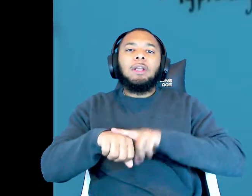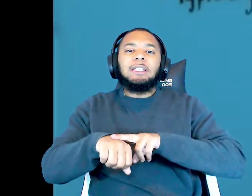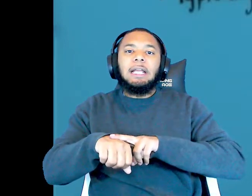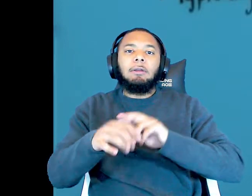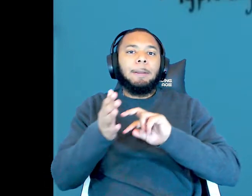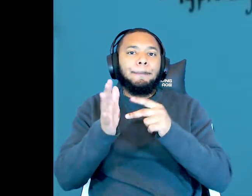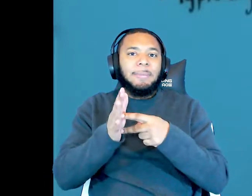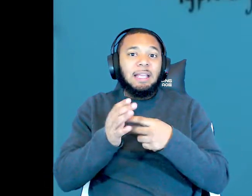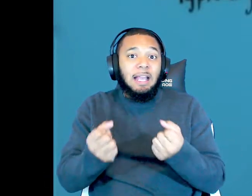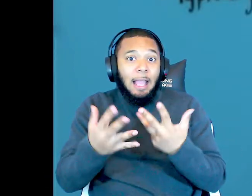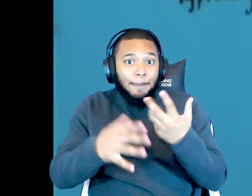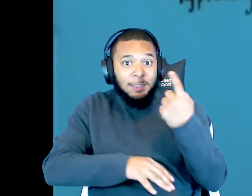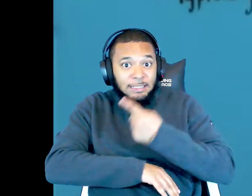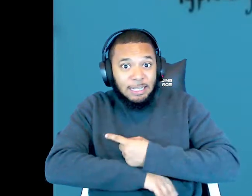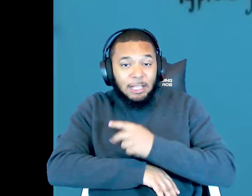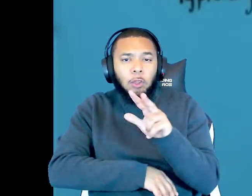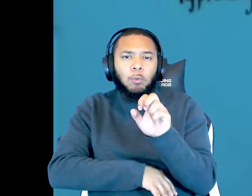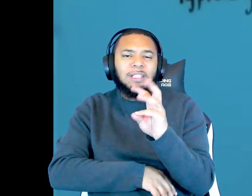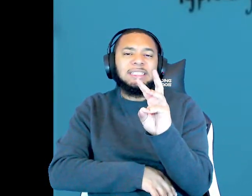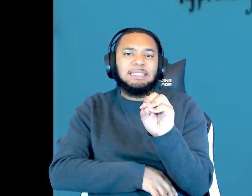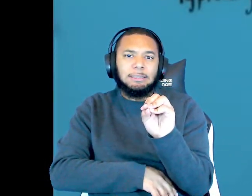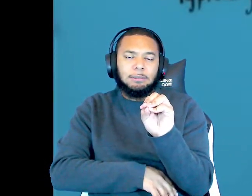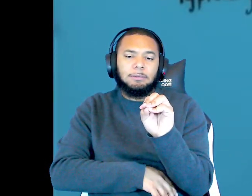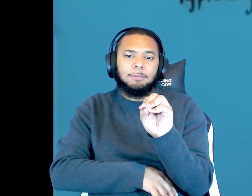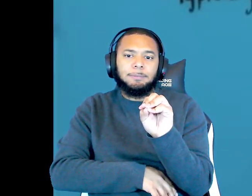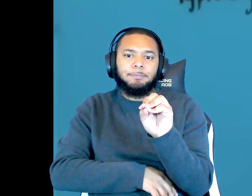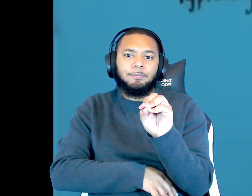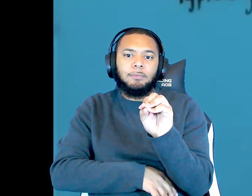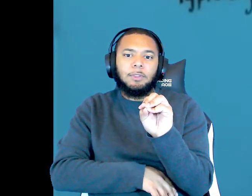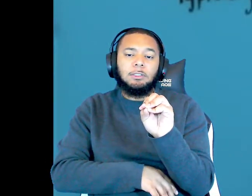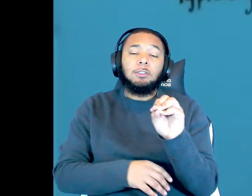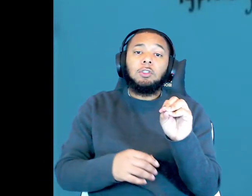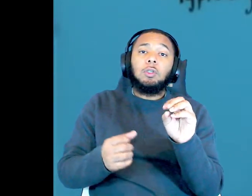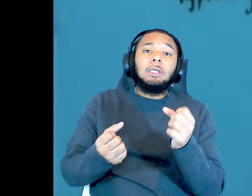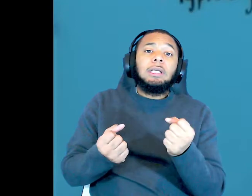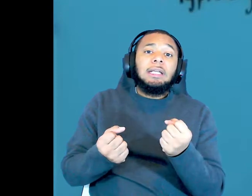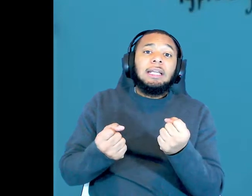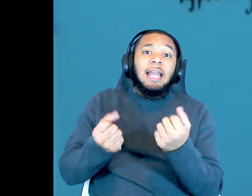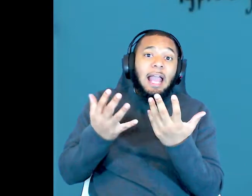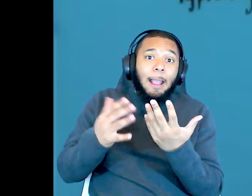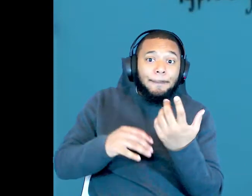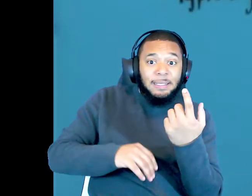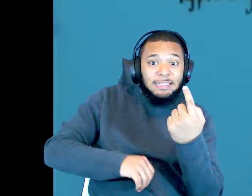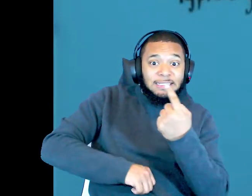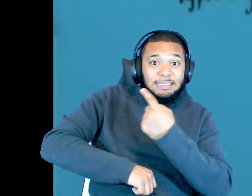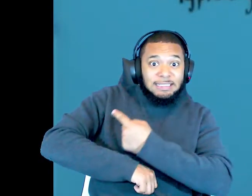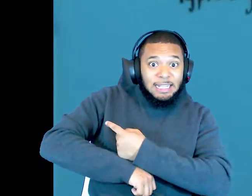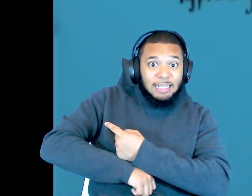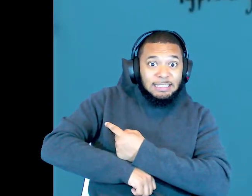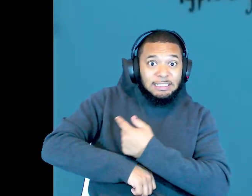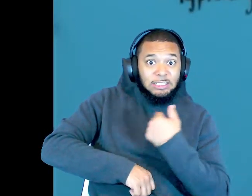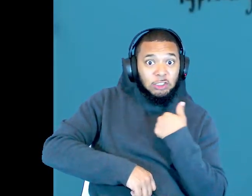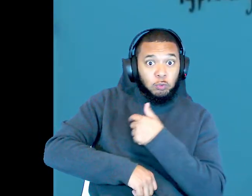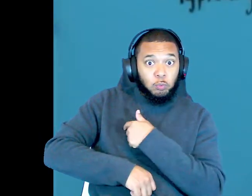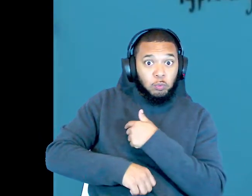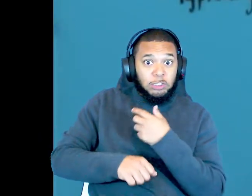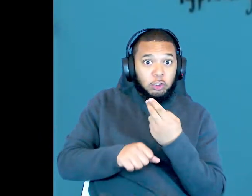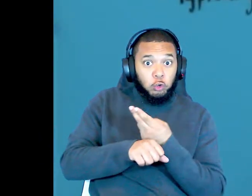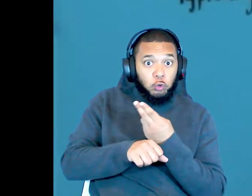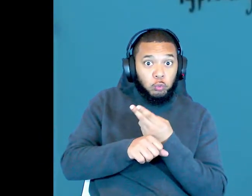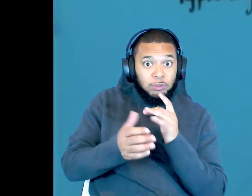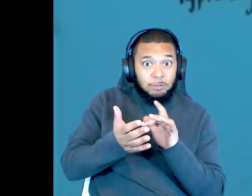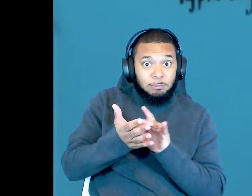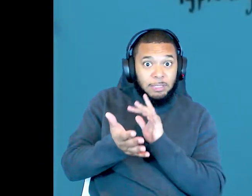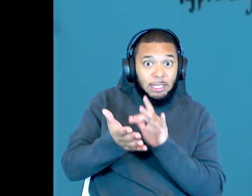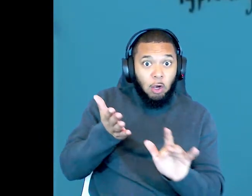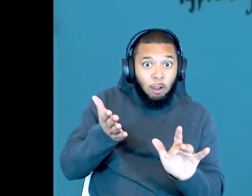360. How many days of this 360 ordinary interest did we take to pay it off?